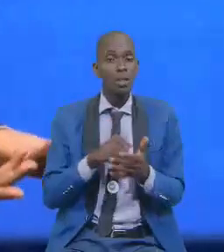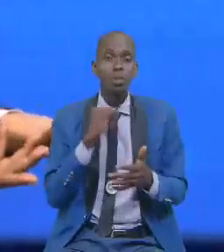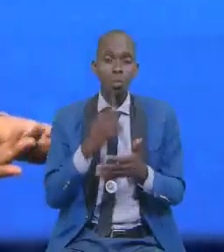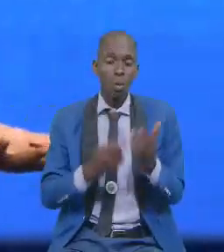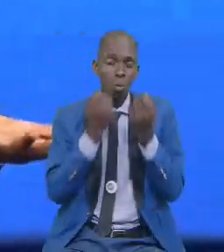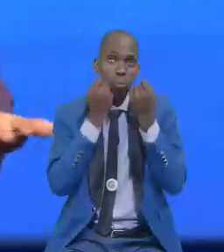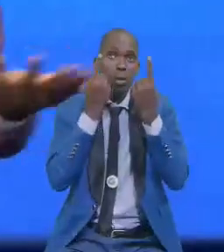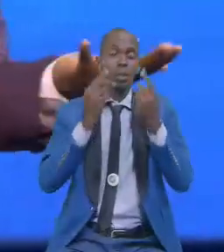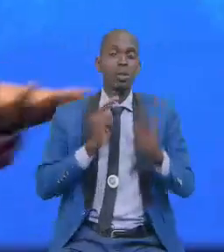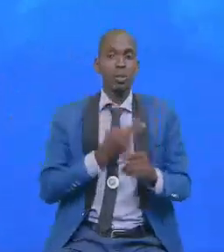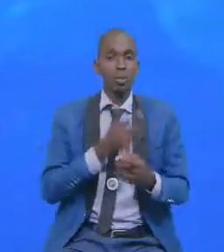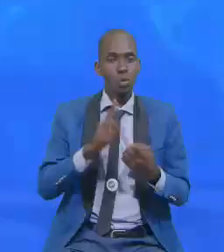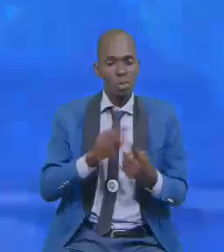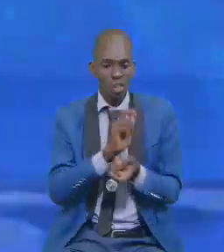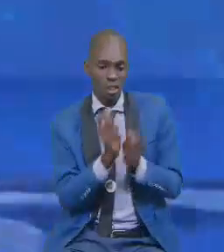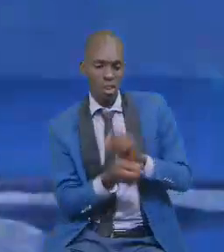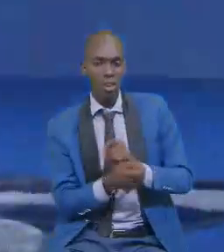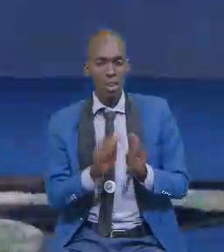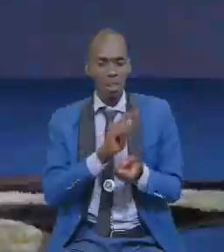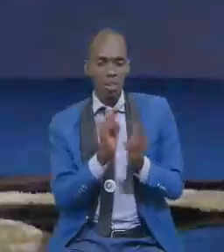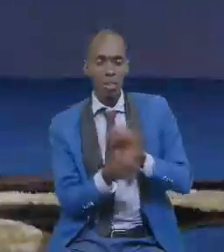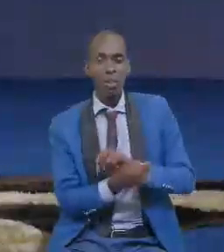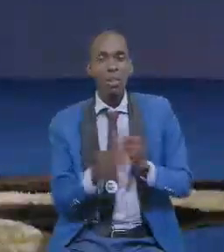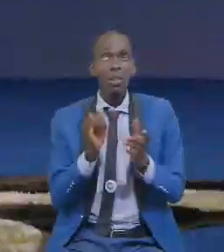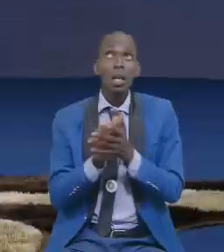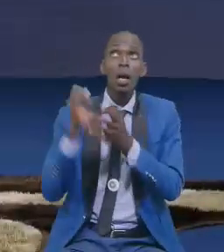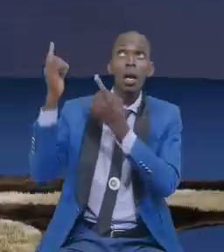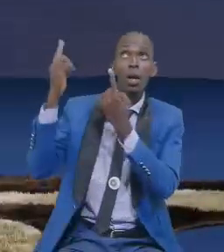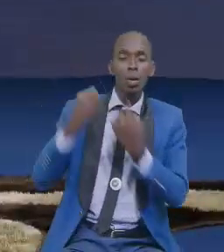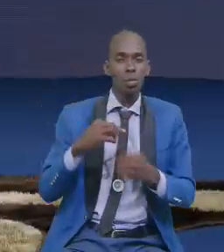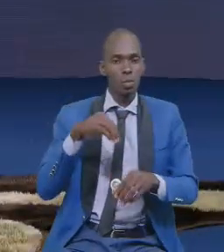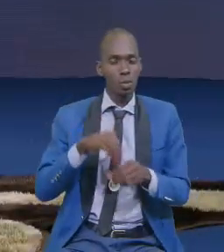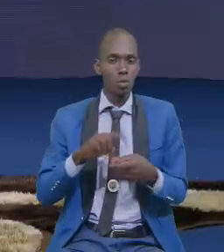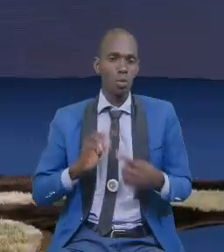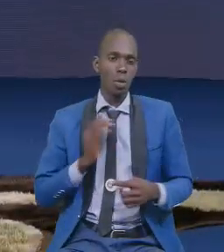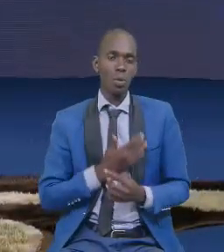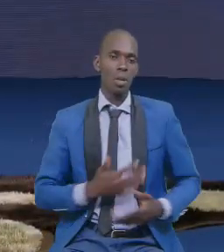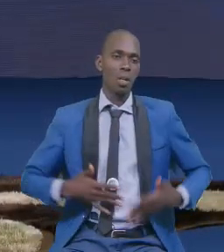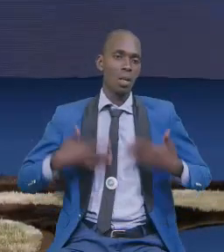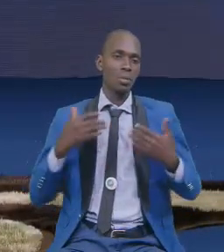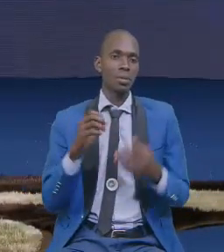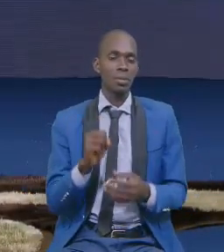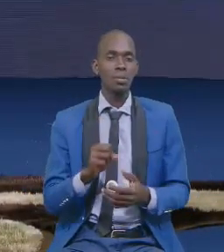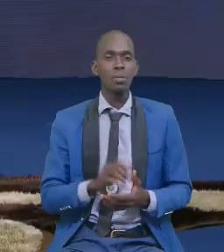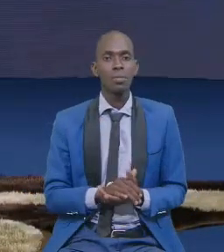a change, a transformation that comes in our lives.